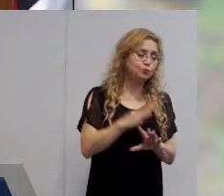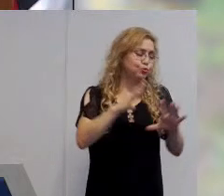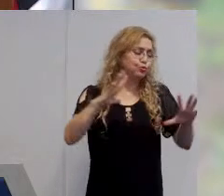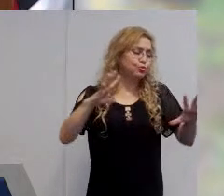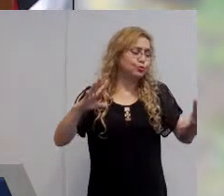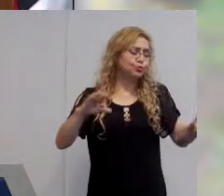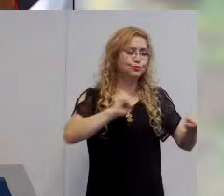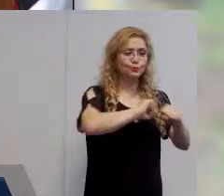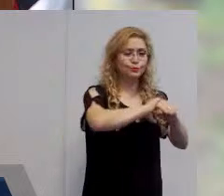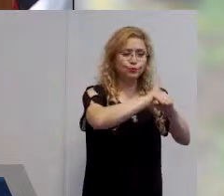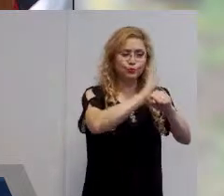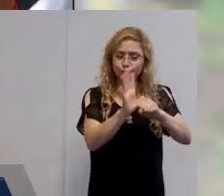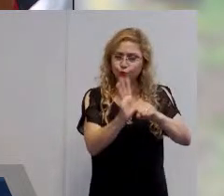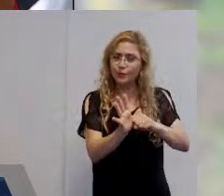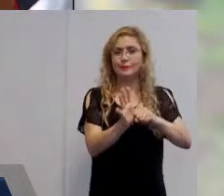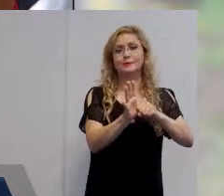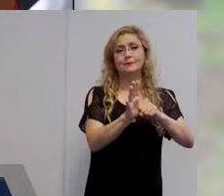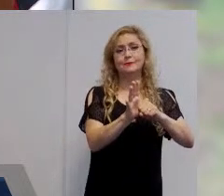However,